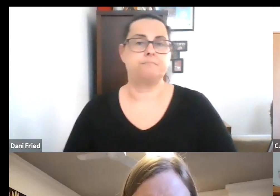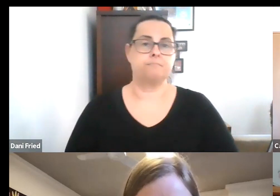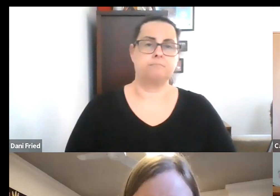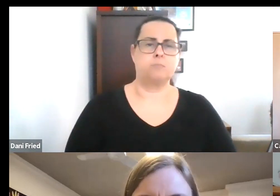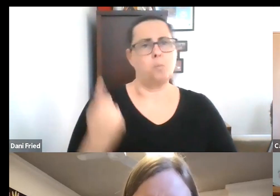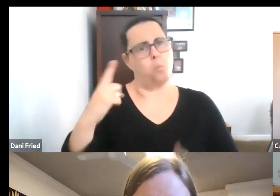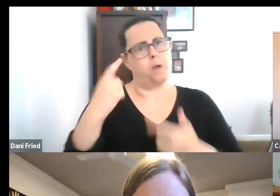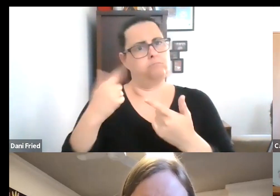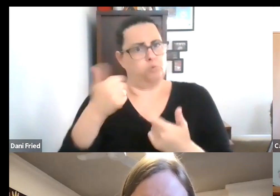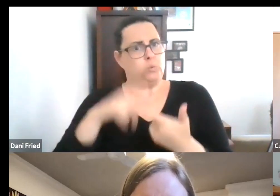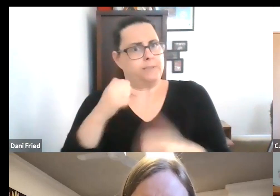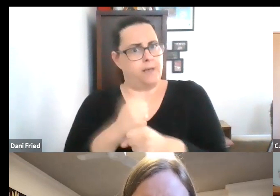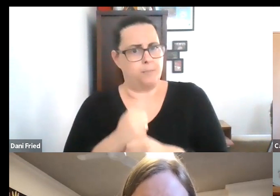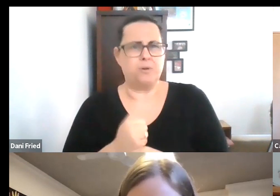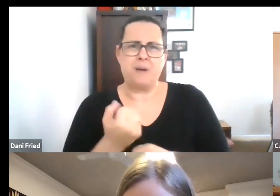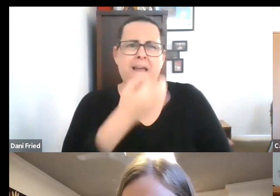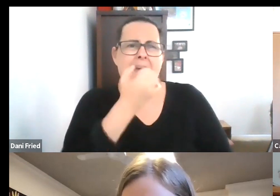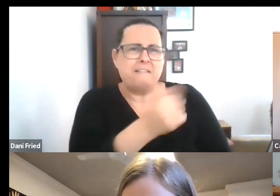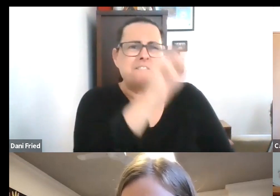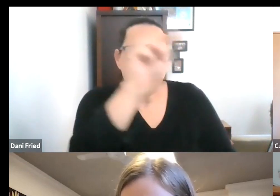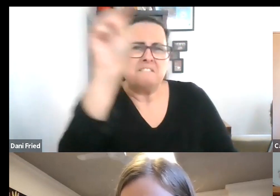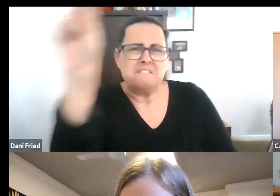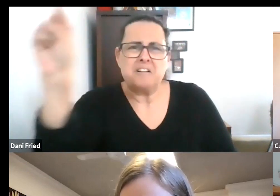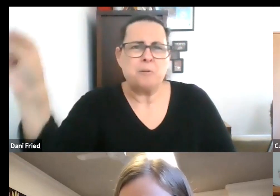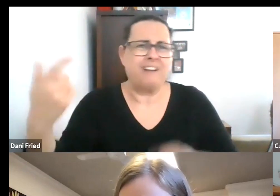service, but it's probably more.